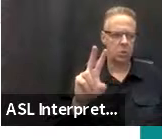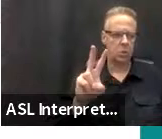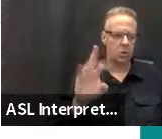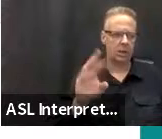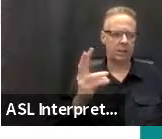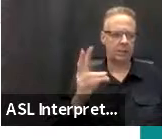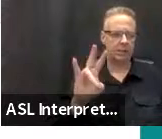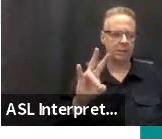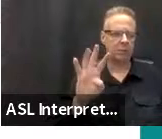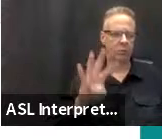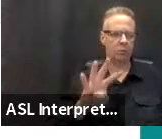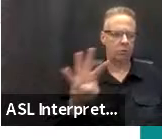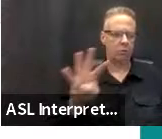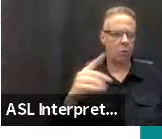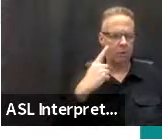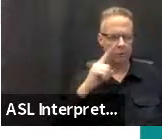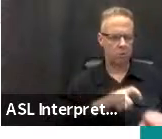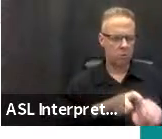360-329-6744.